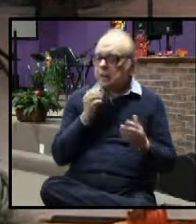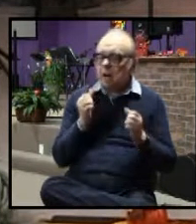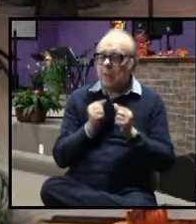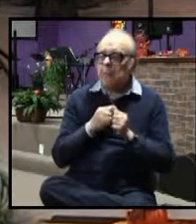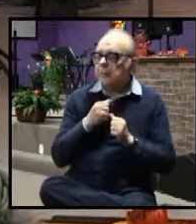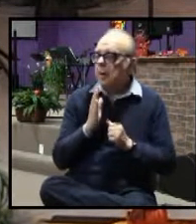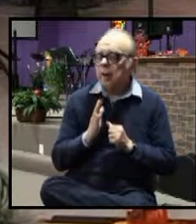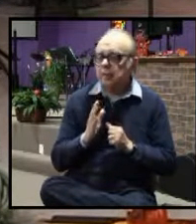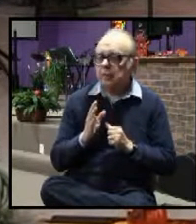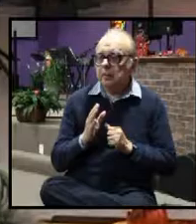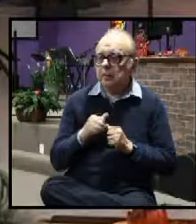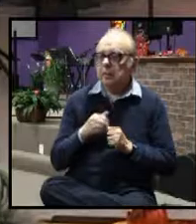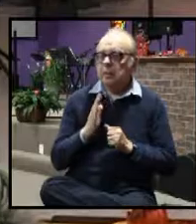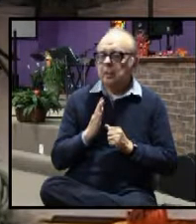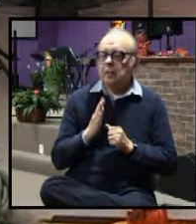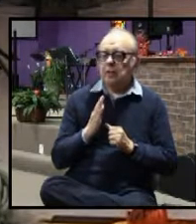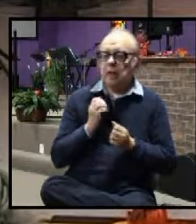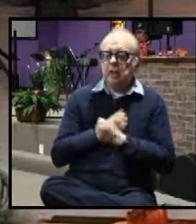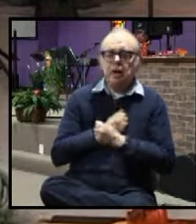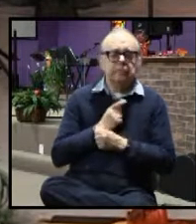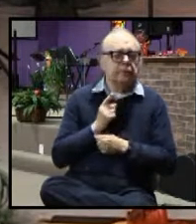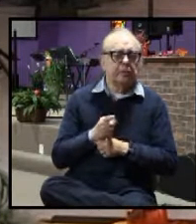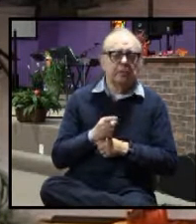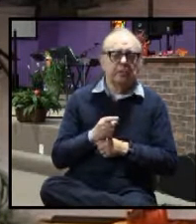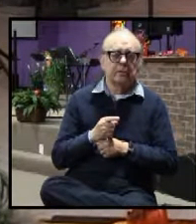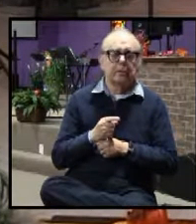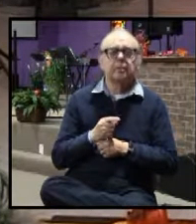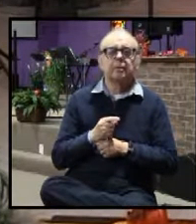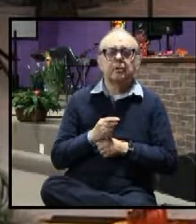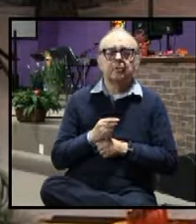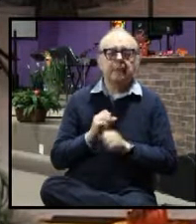Not with God. God loves you,